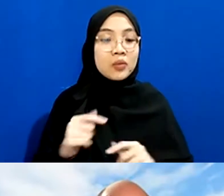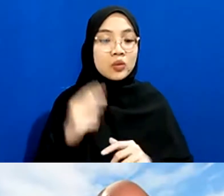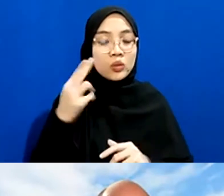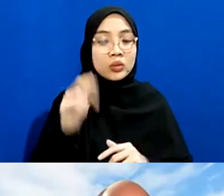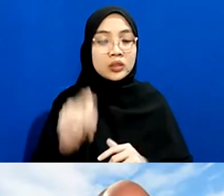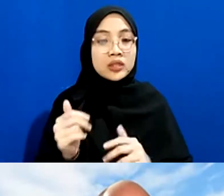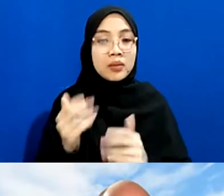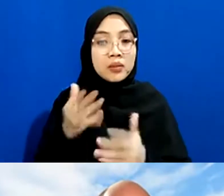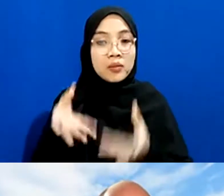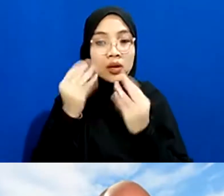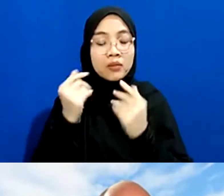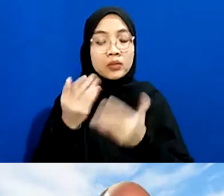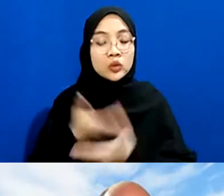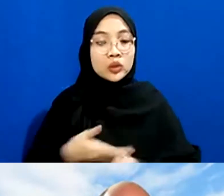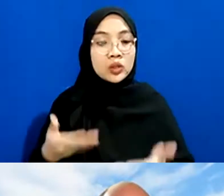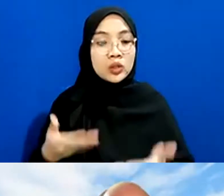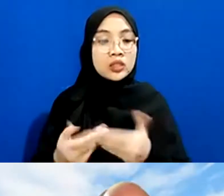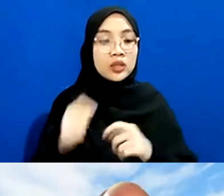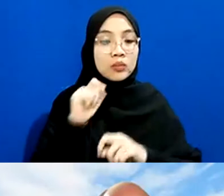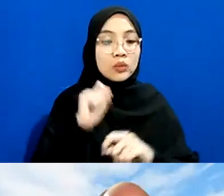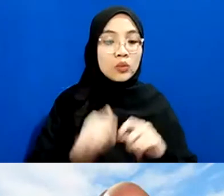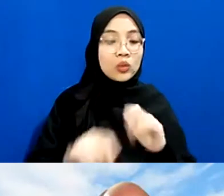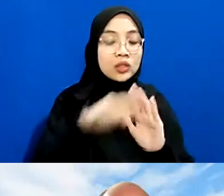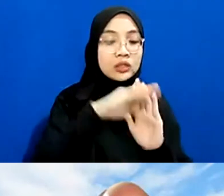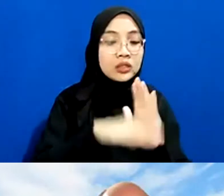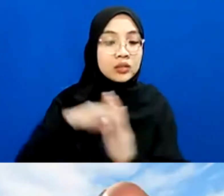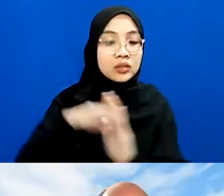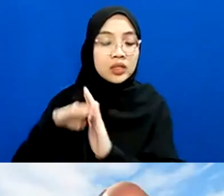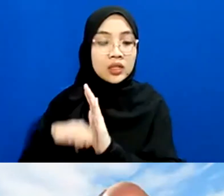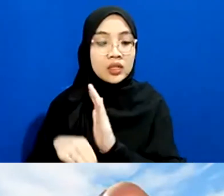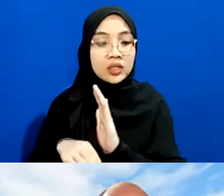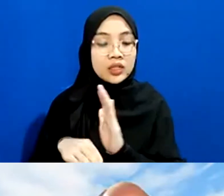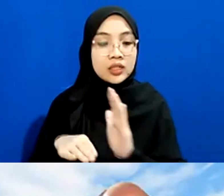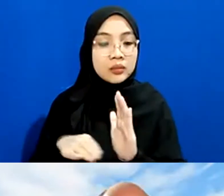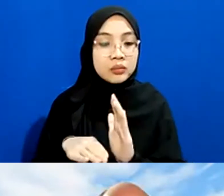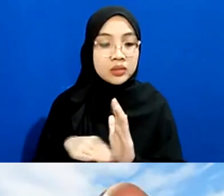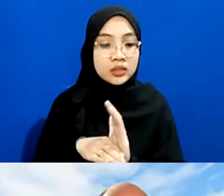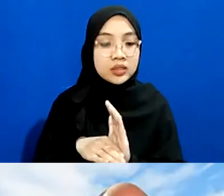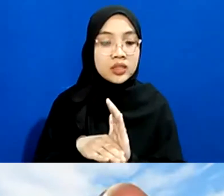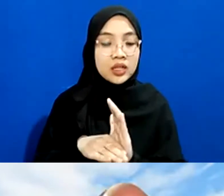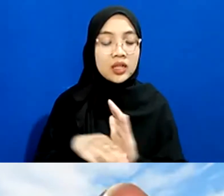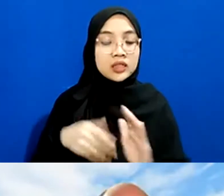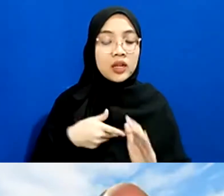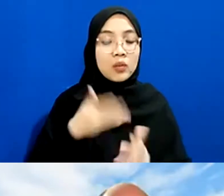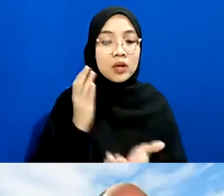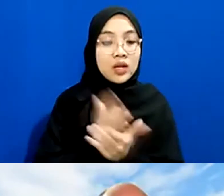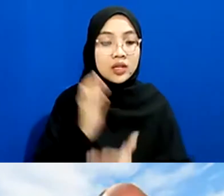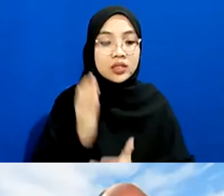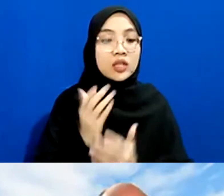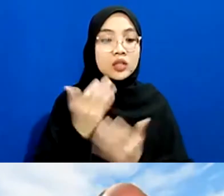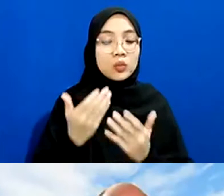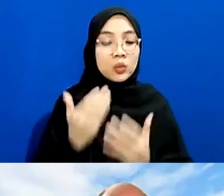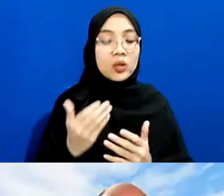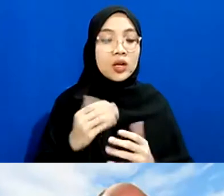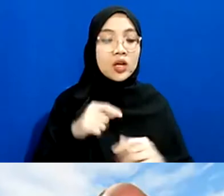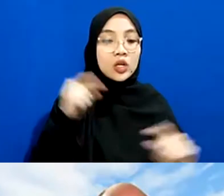situation and in creating policy. I suppose the end part, one part of the objective can